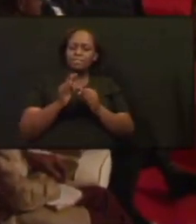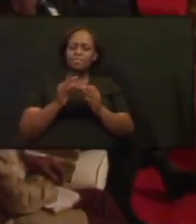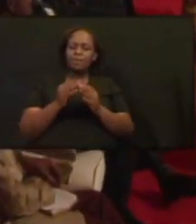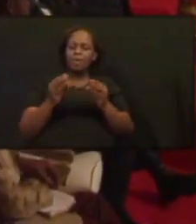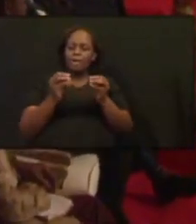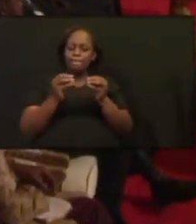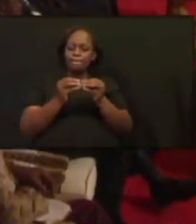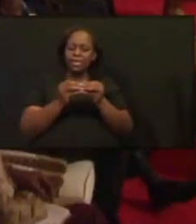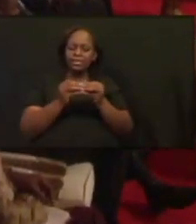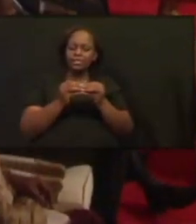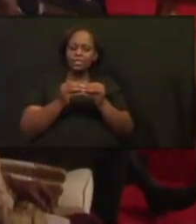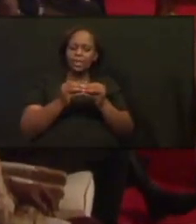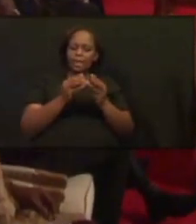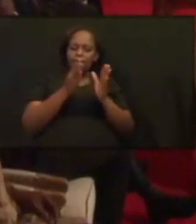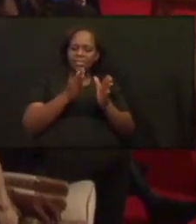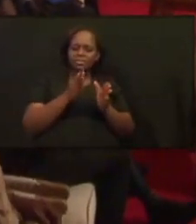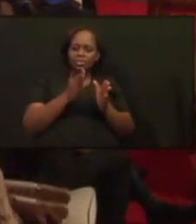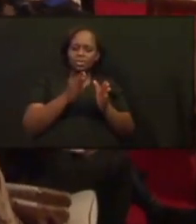than money.